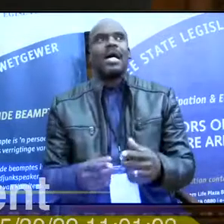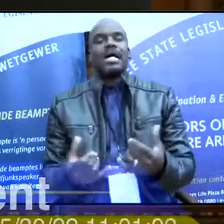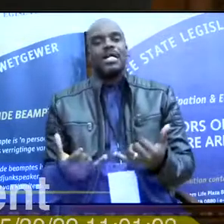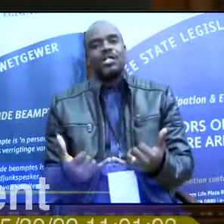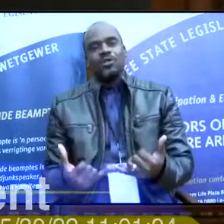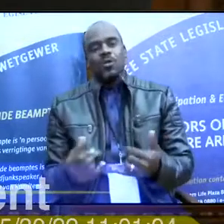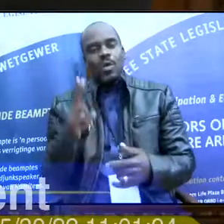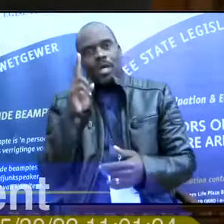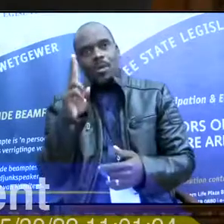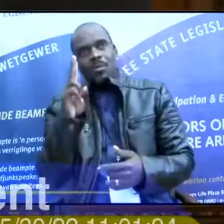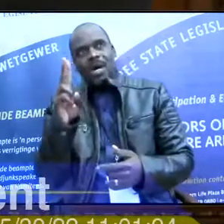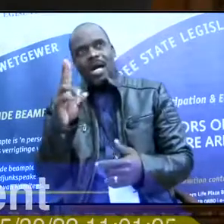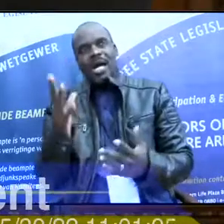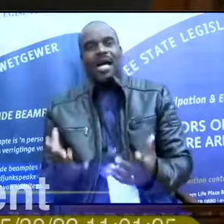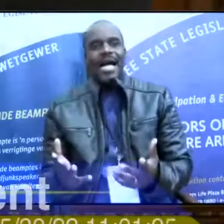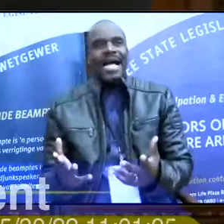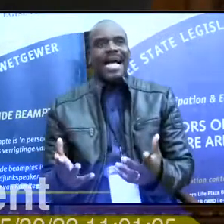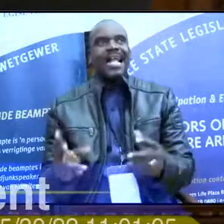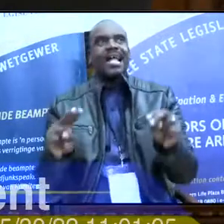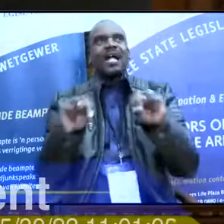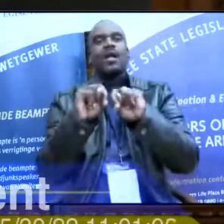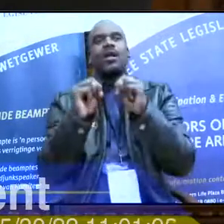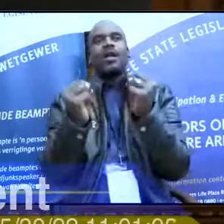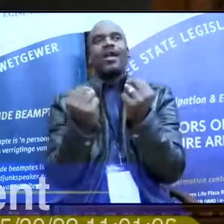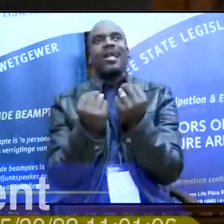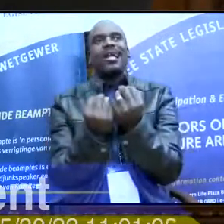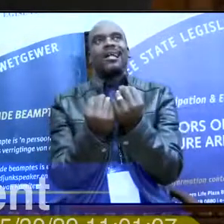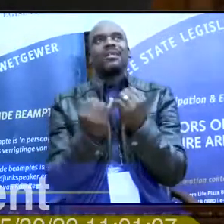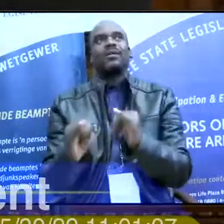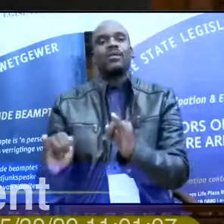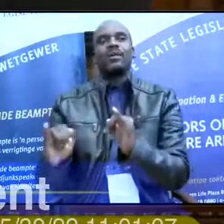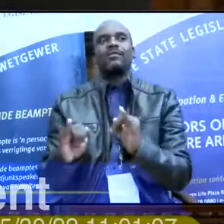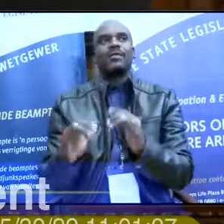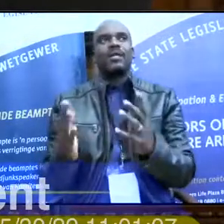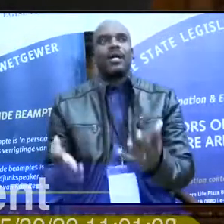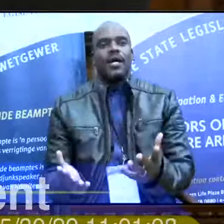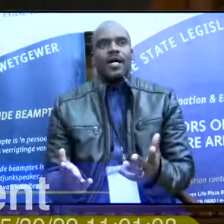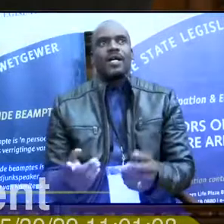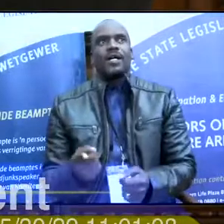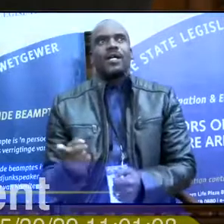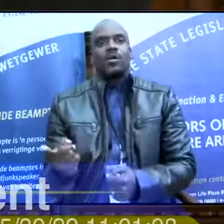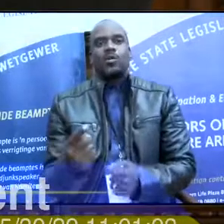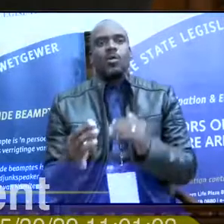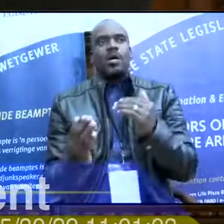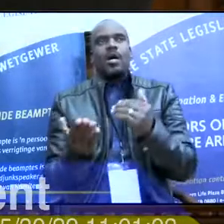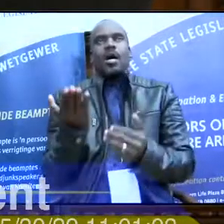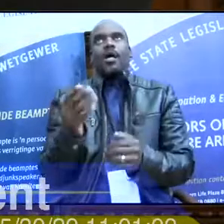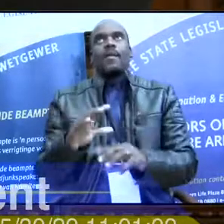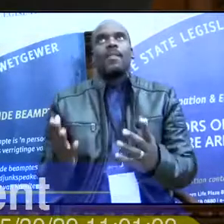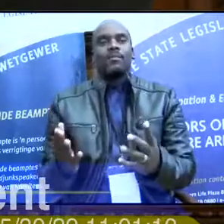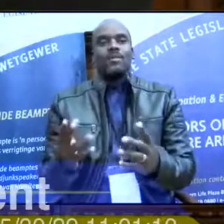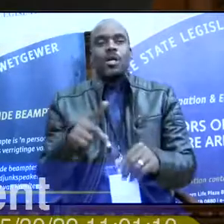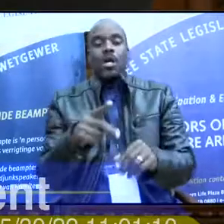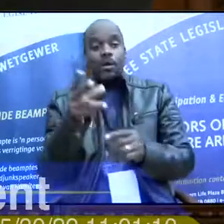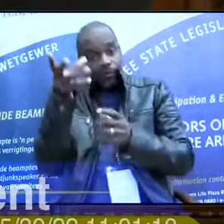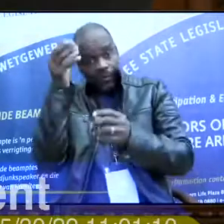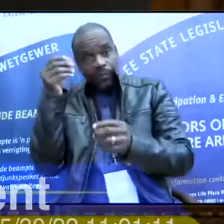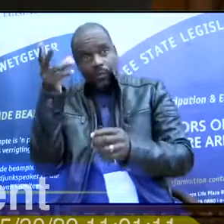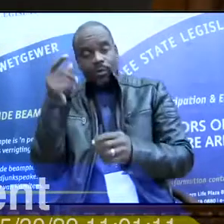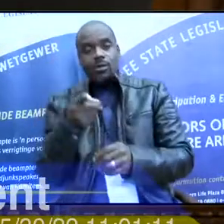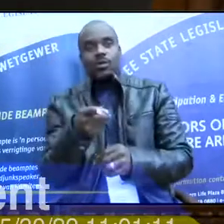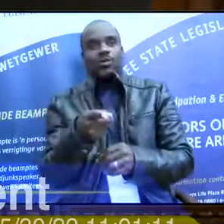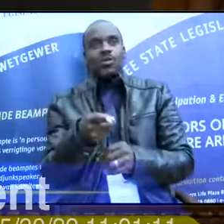we can look at the current national fiscal environment the current global outlook and the provincial outlook to